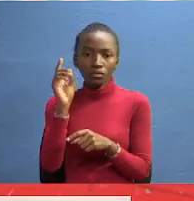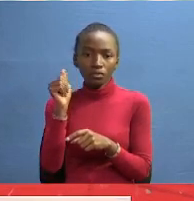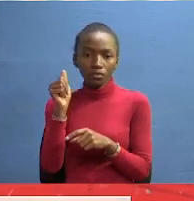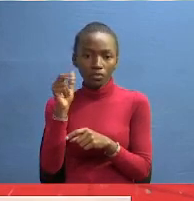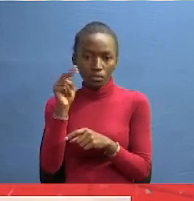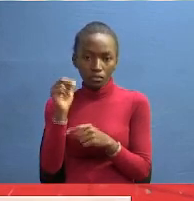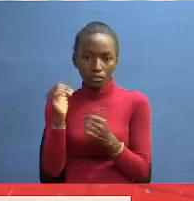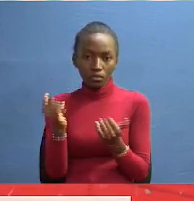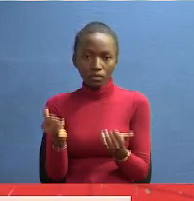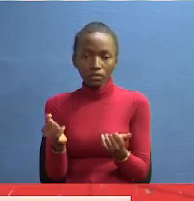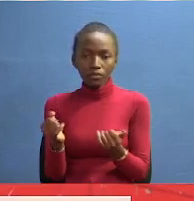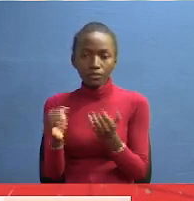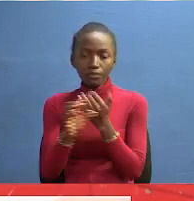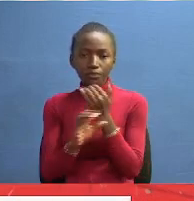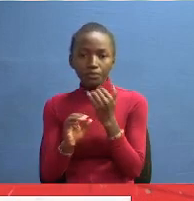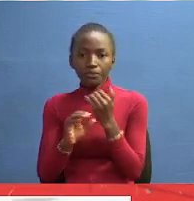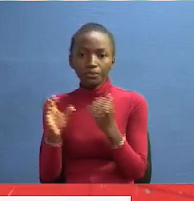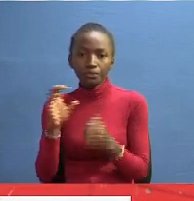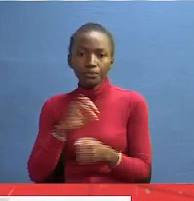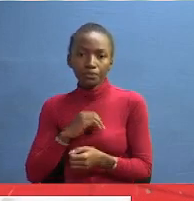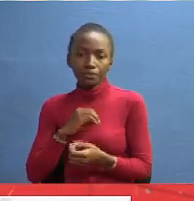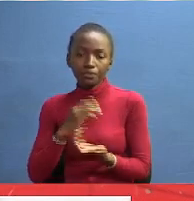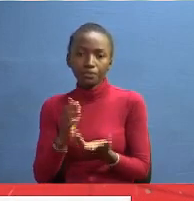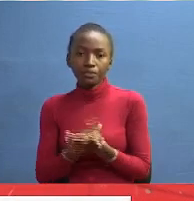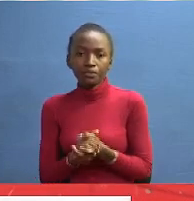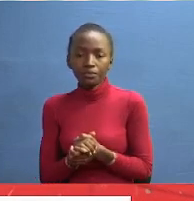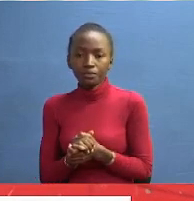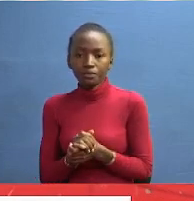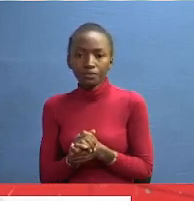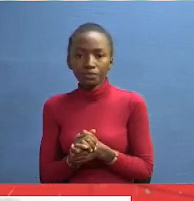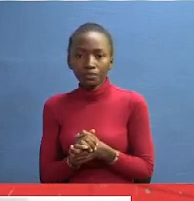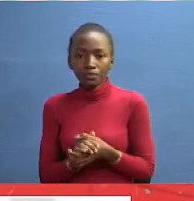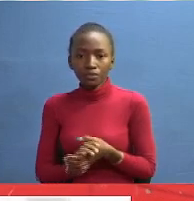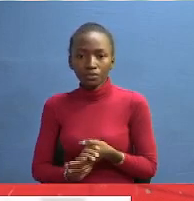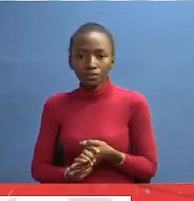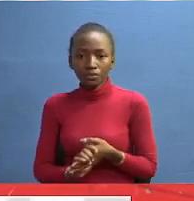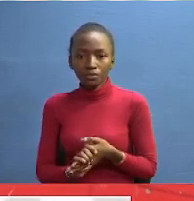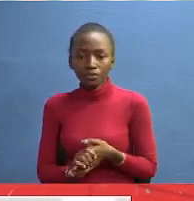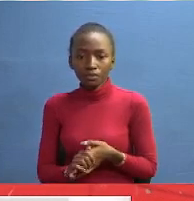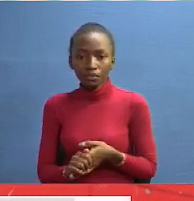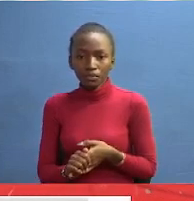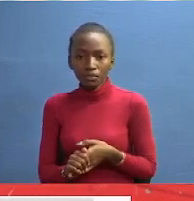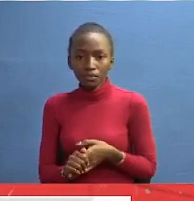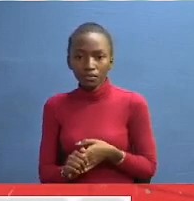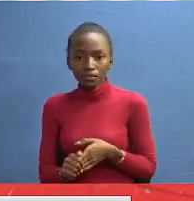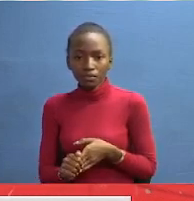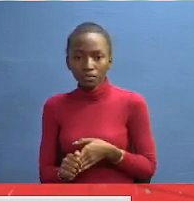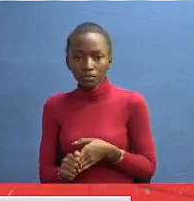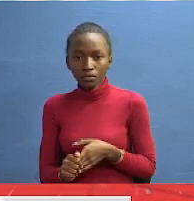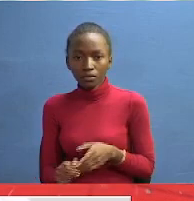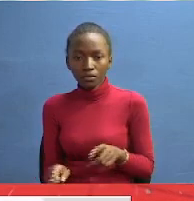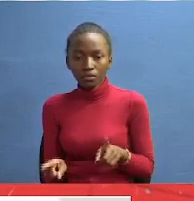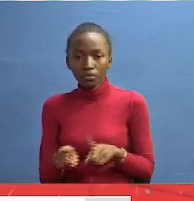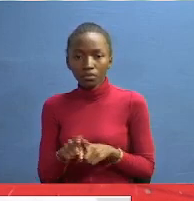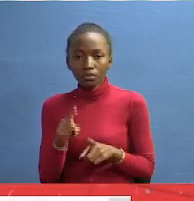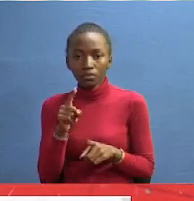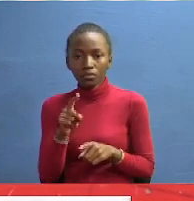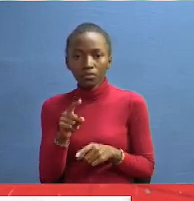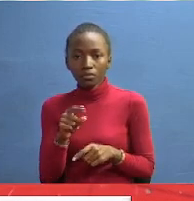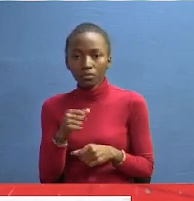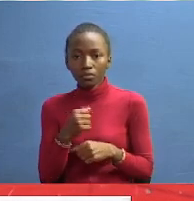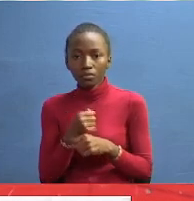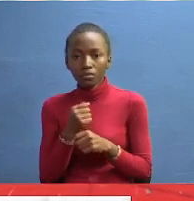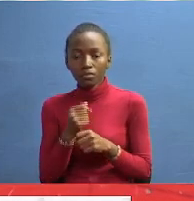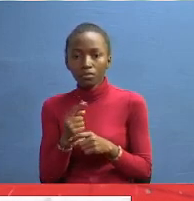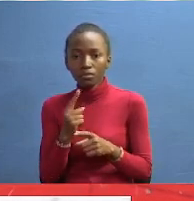able to see that where the EAC is strengthening these talks so that we